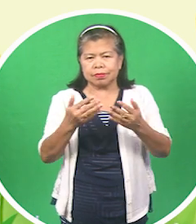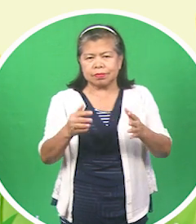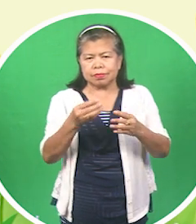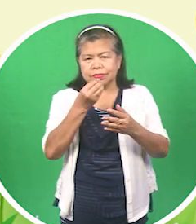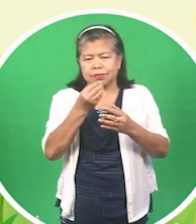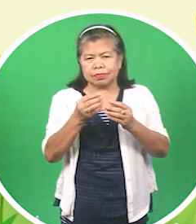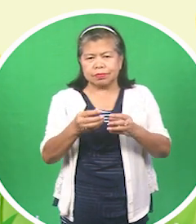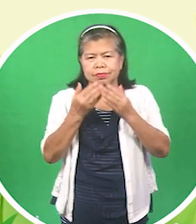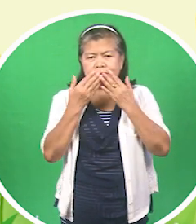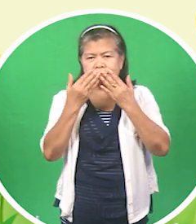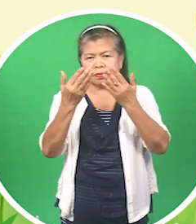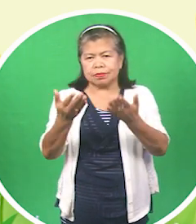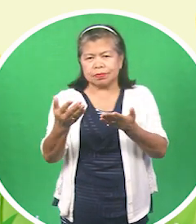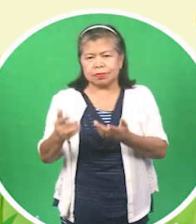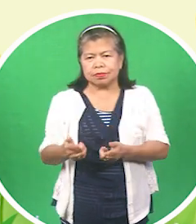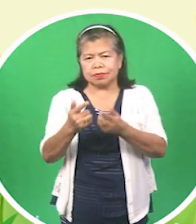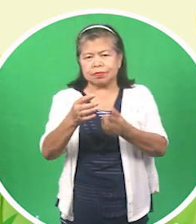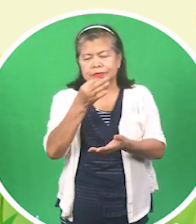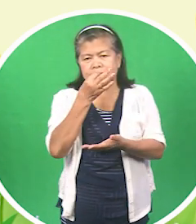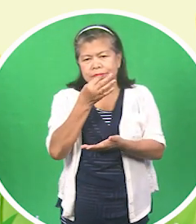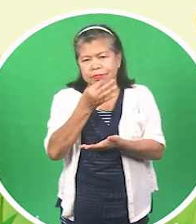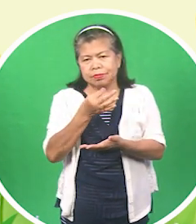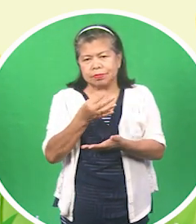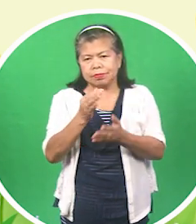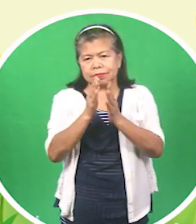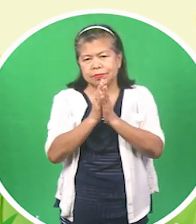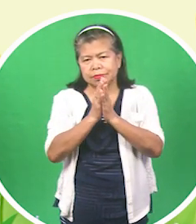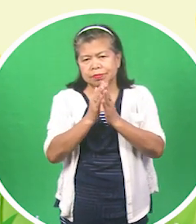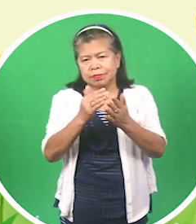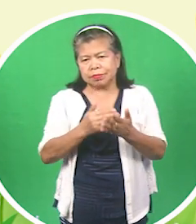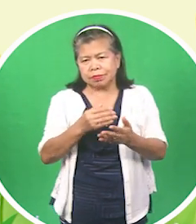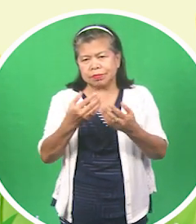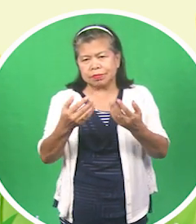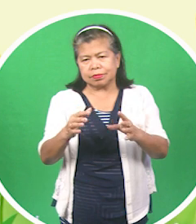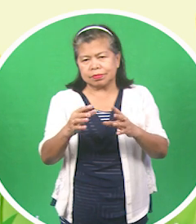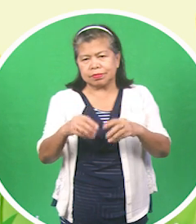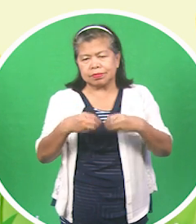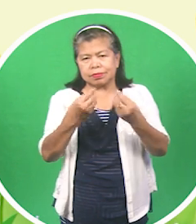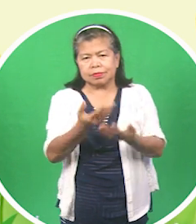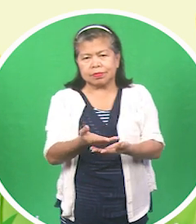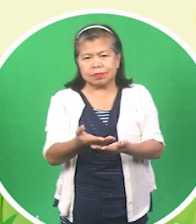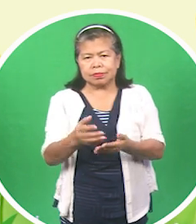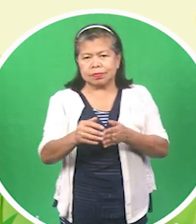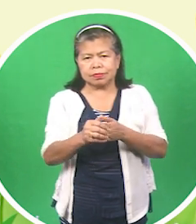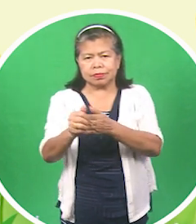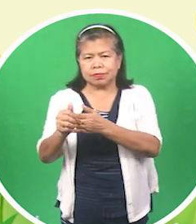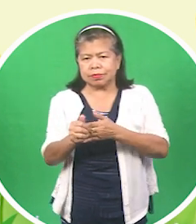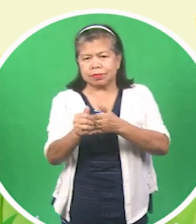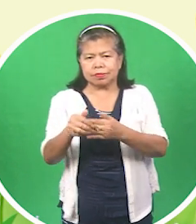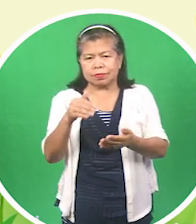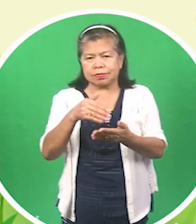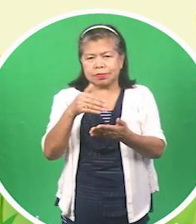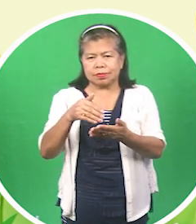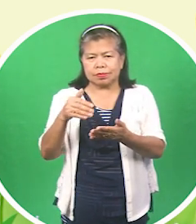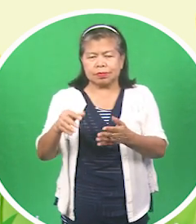after eating to thank God for the gift of our food. We pray before and after classes for guidance in